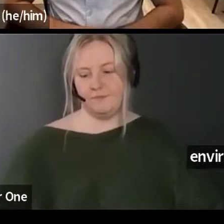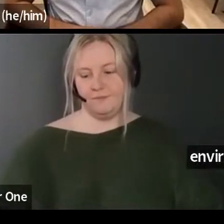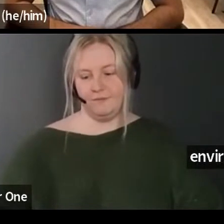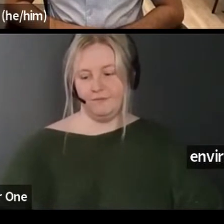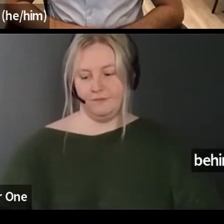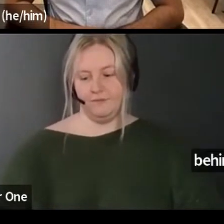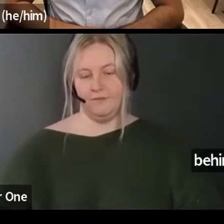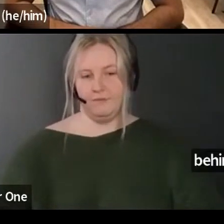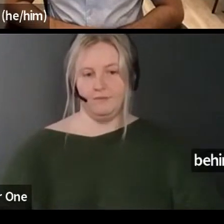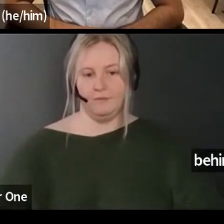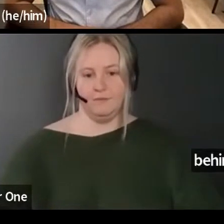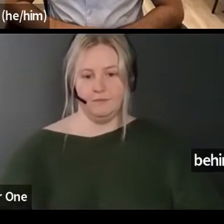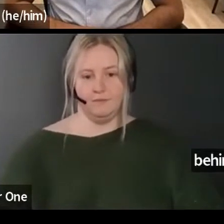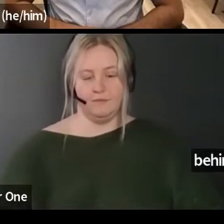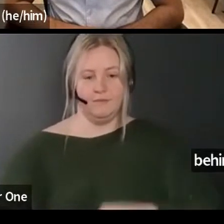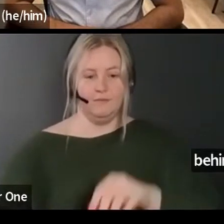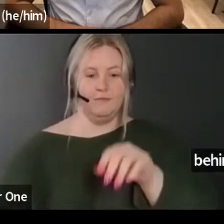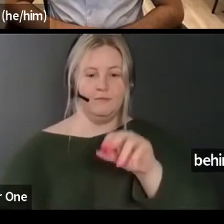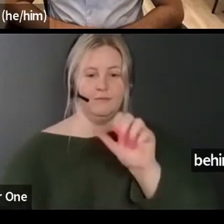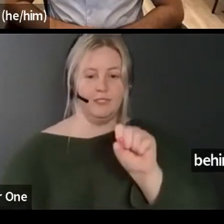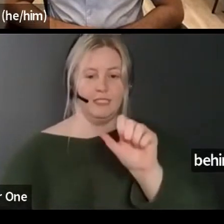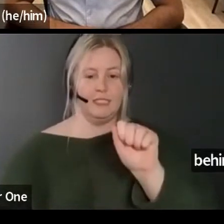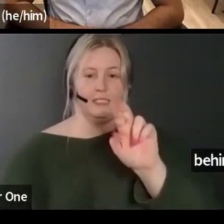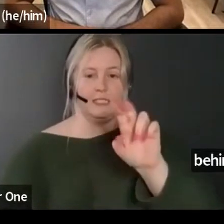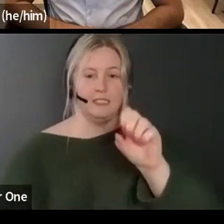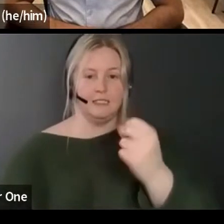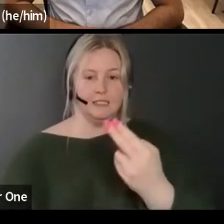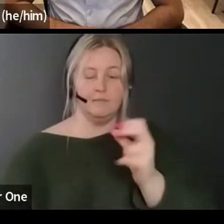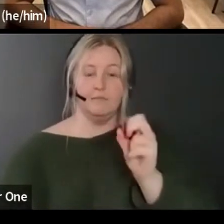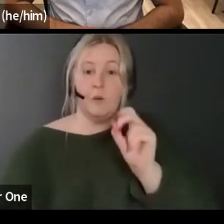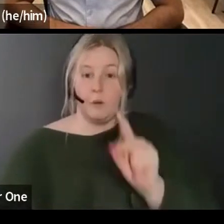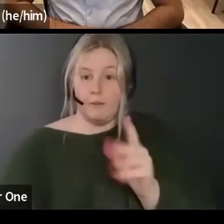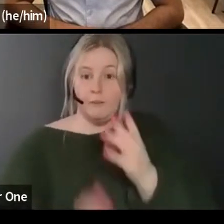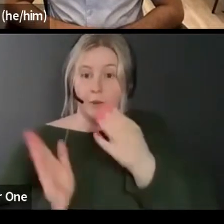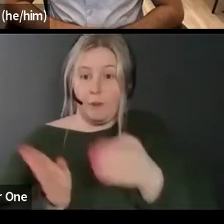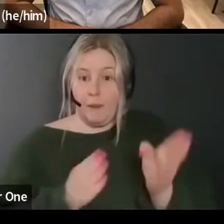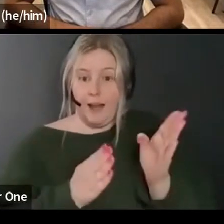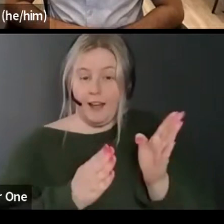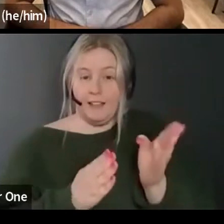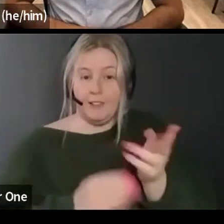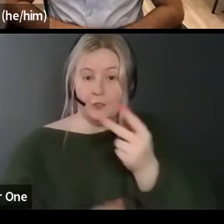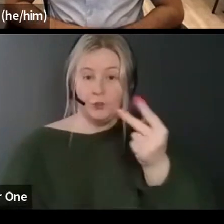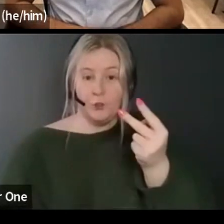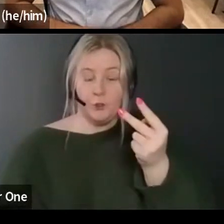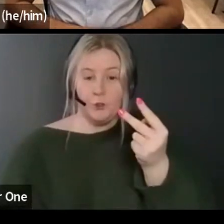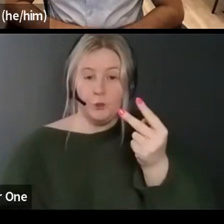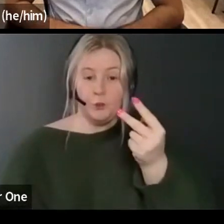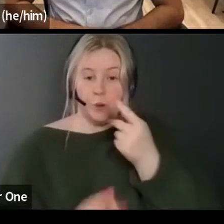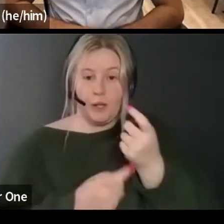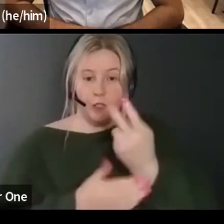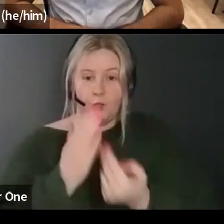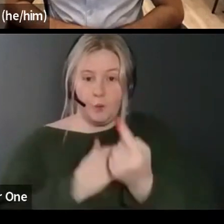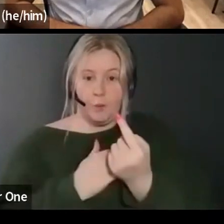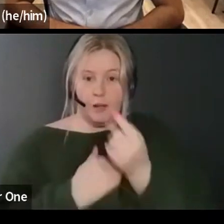Okay, so as you may have heard, my plan is to combine the first two questions because I'm going rogue.